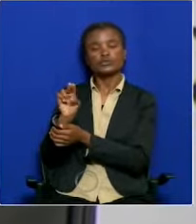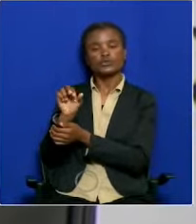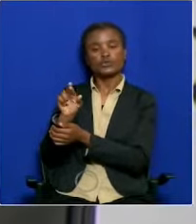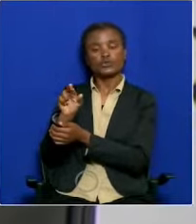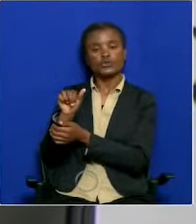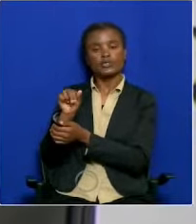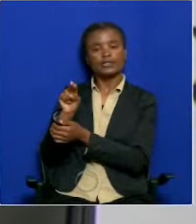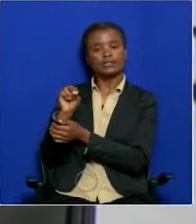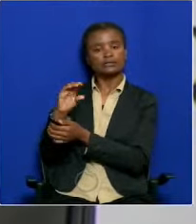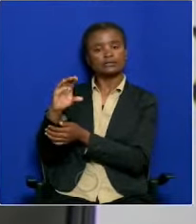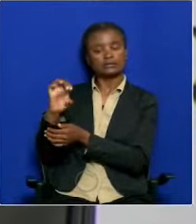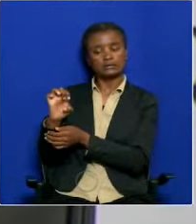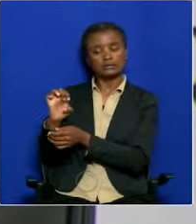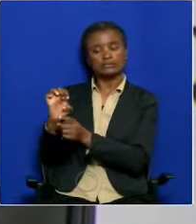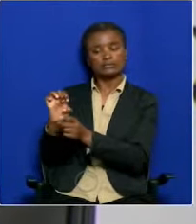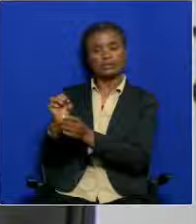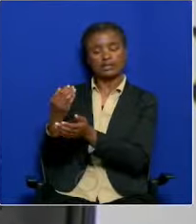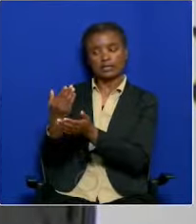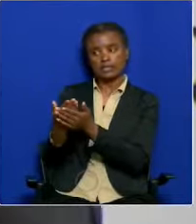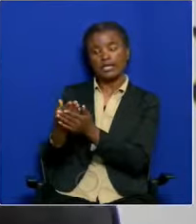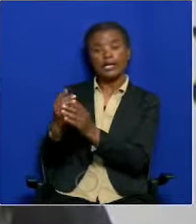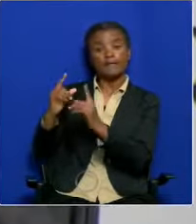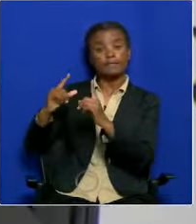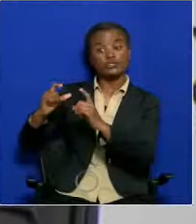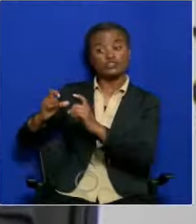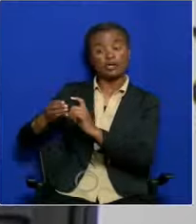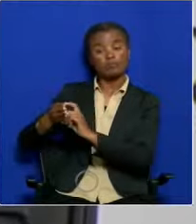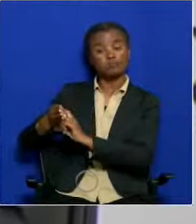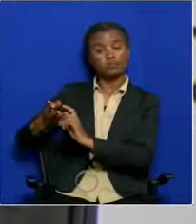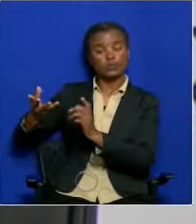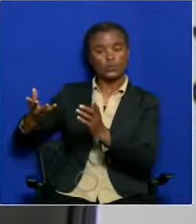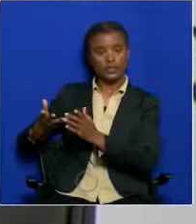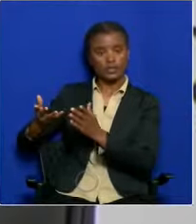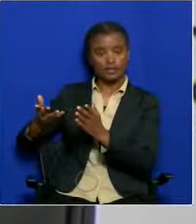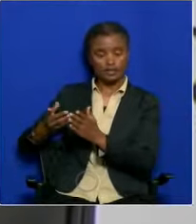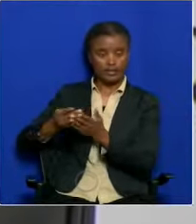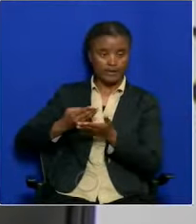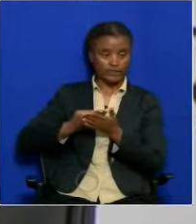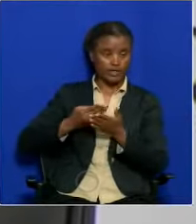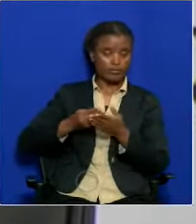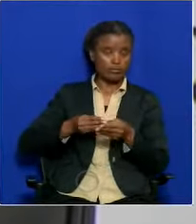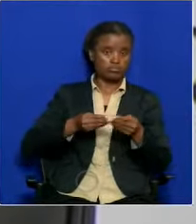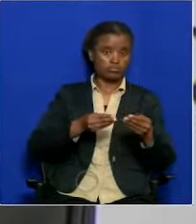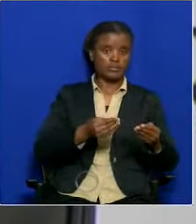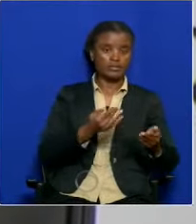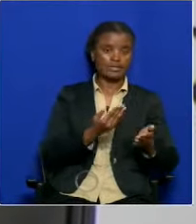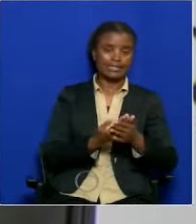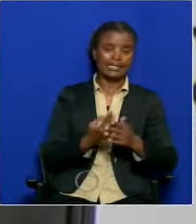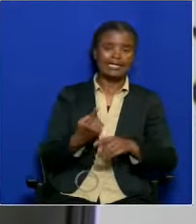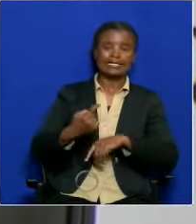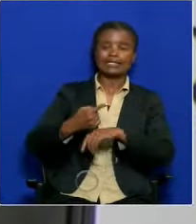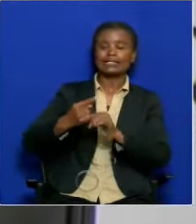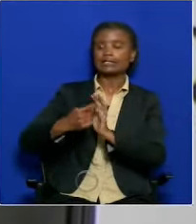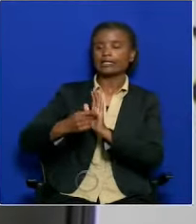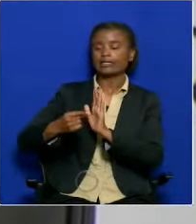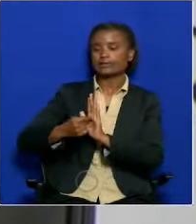I made them available. And the date it was taken there and the kilometers it will show.